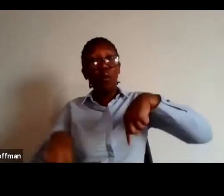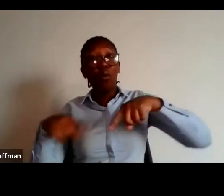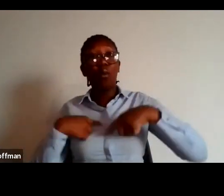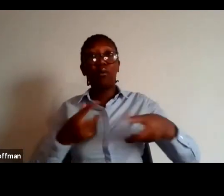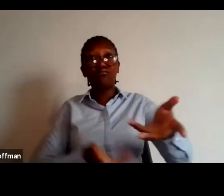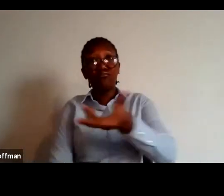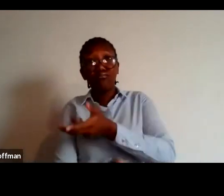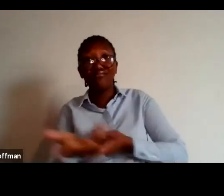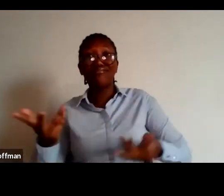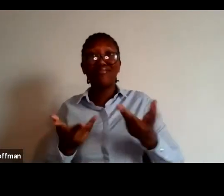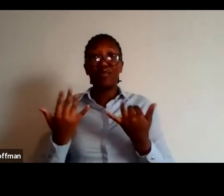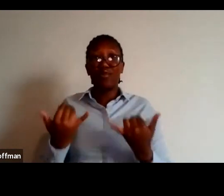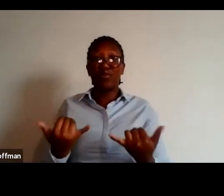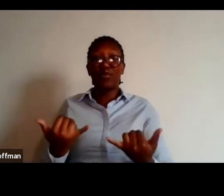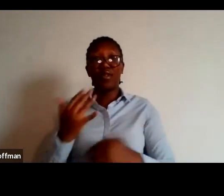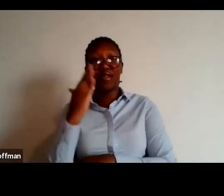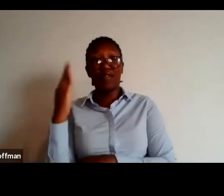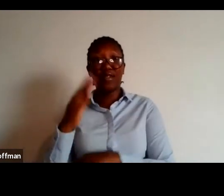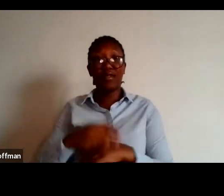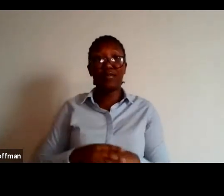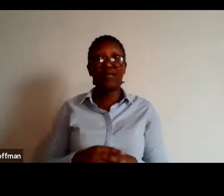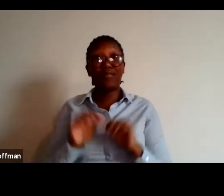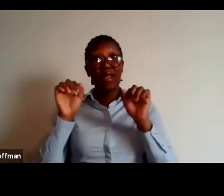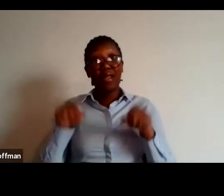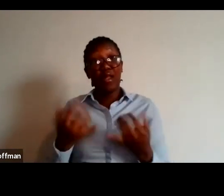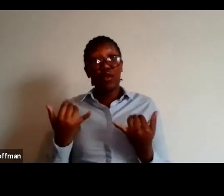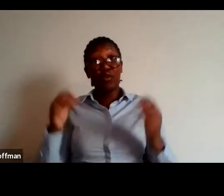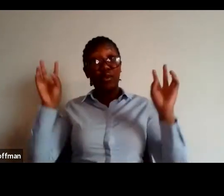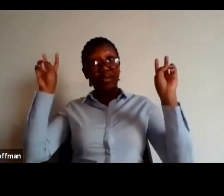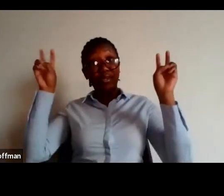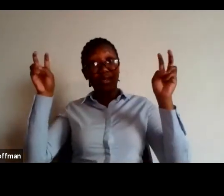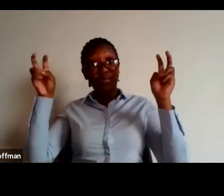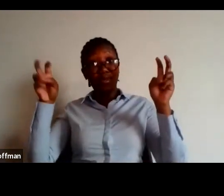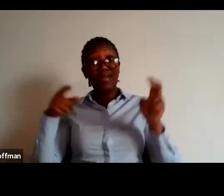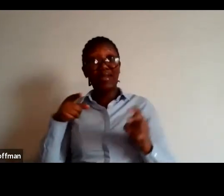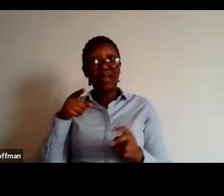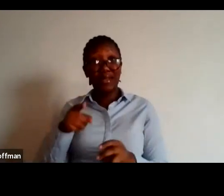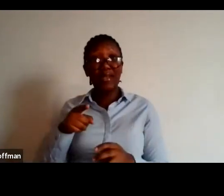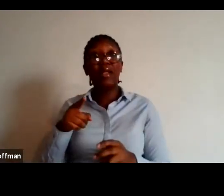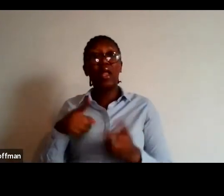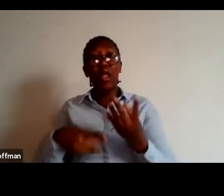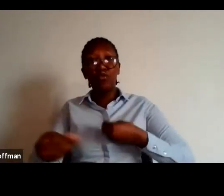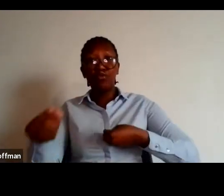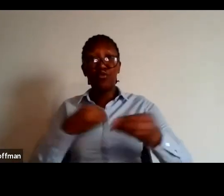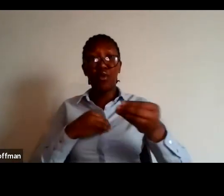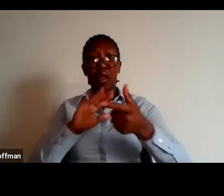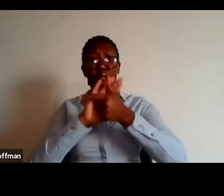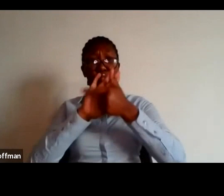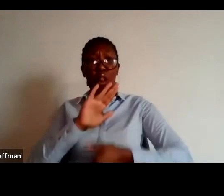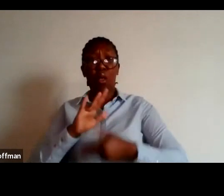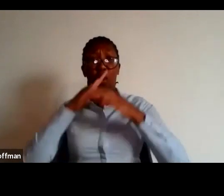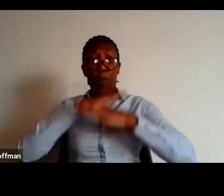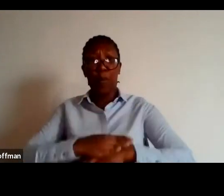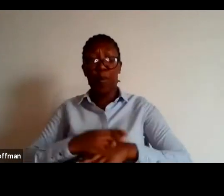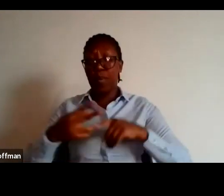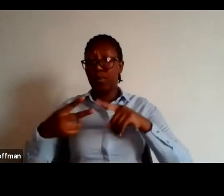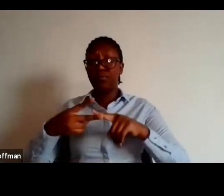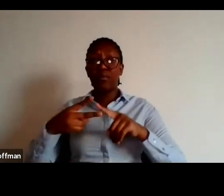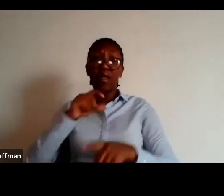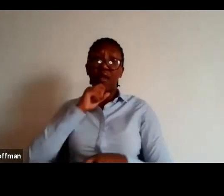evening. It is the topic such as illicit trade and counterfeit procedures that